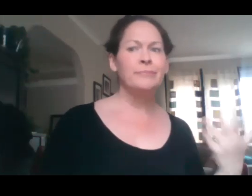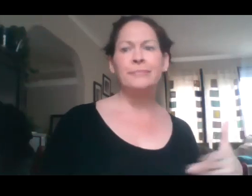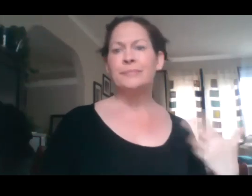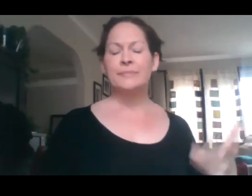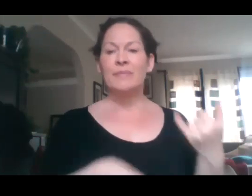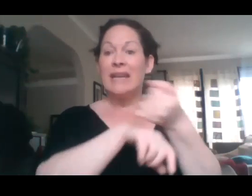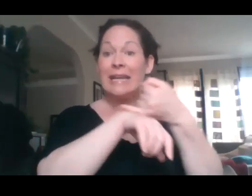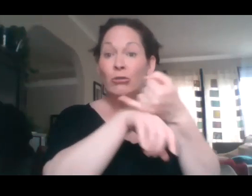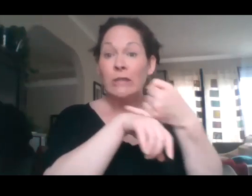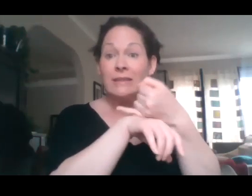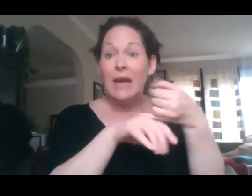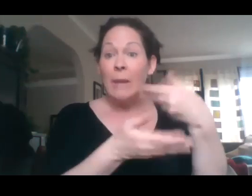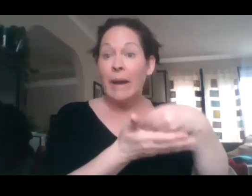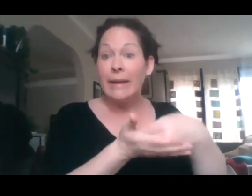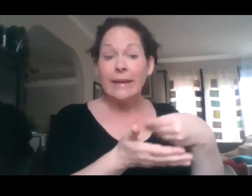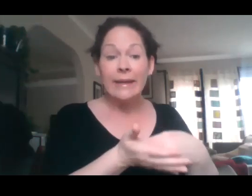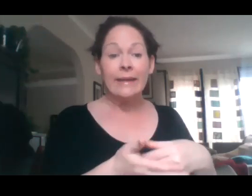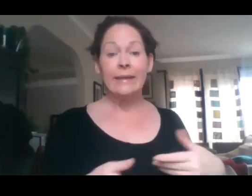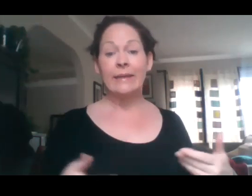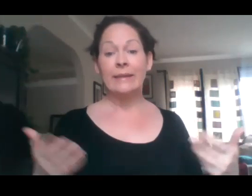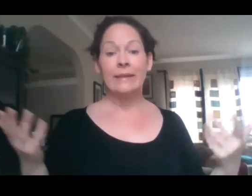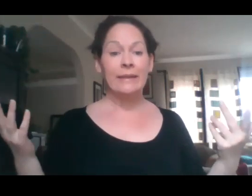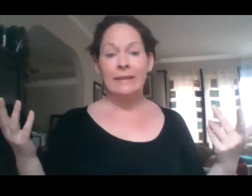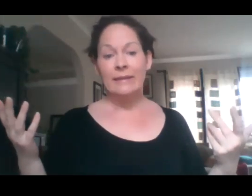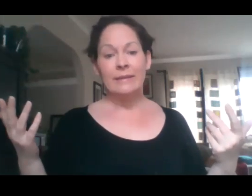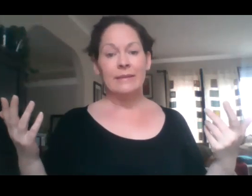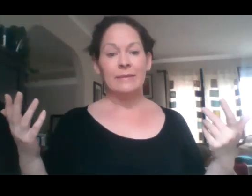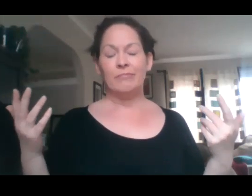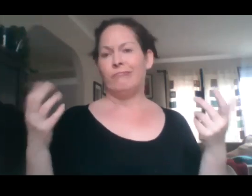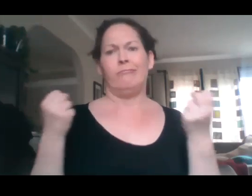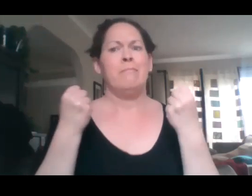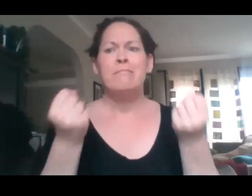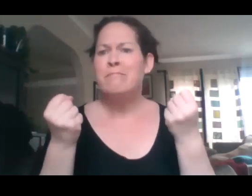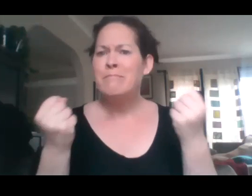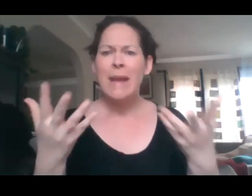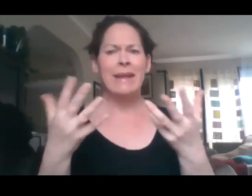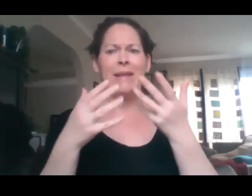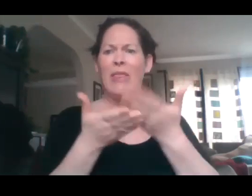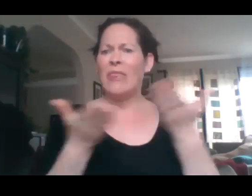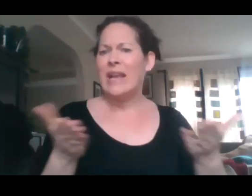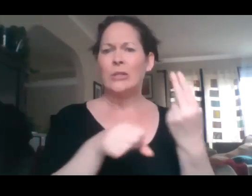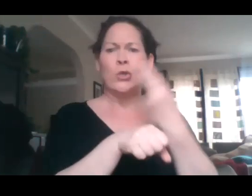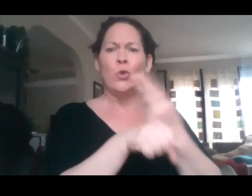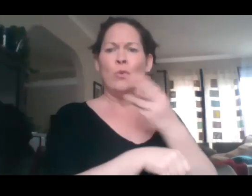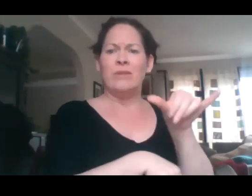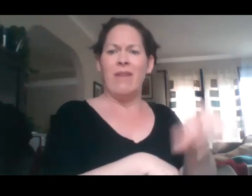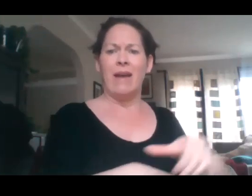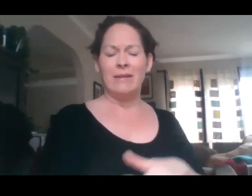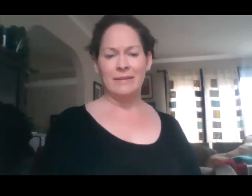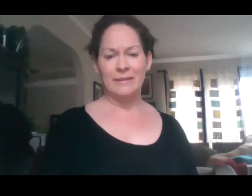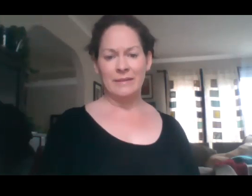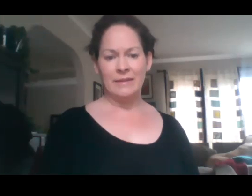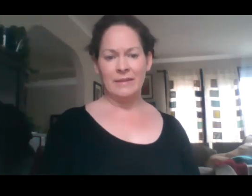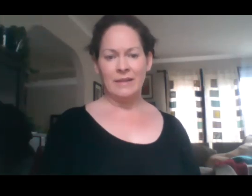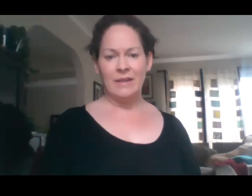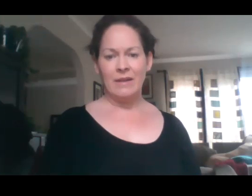interest is manipulated. There are many things that use this particular model. And I think I just figured out how it's